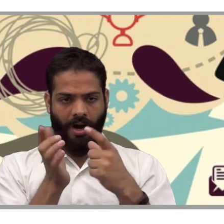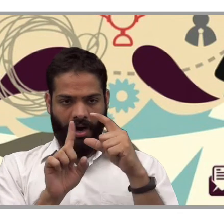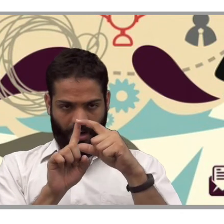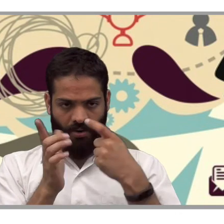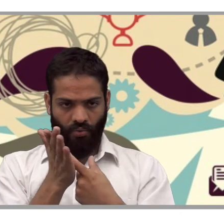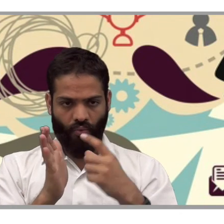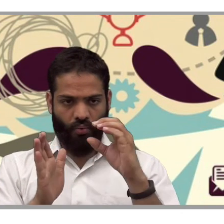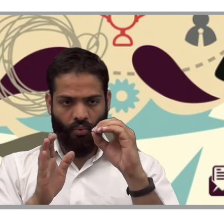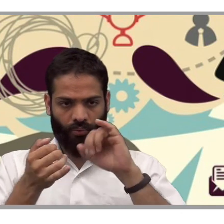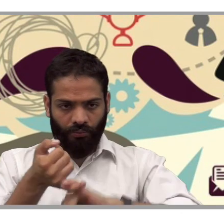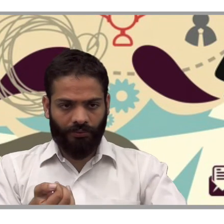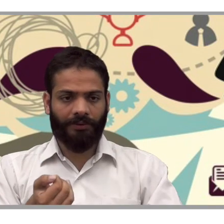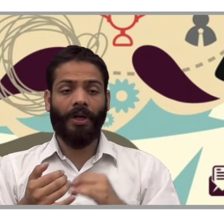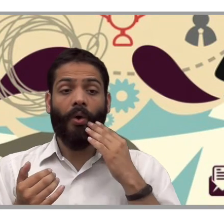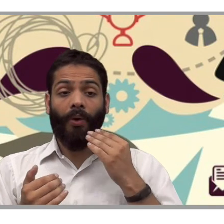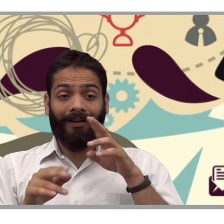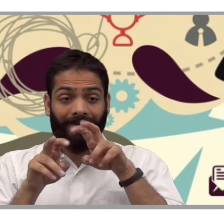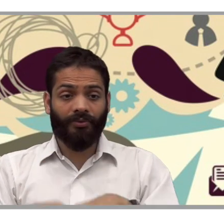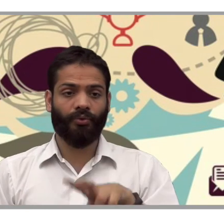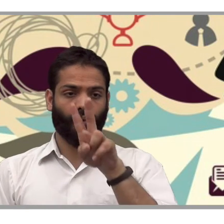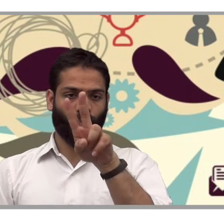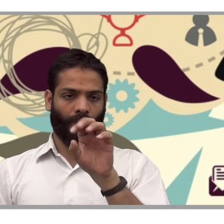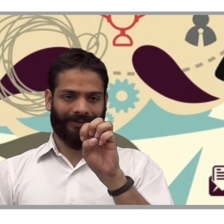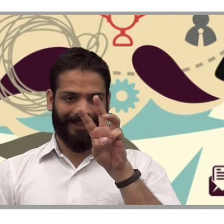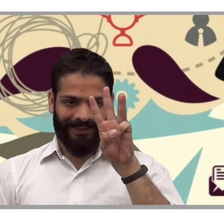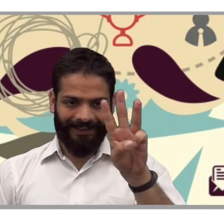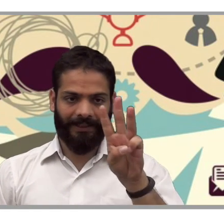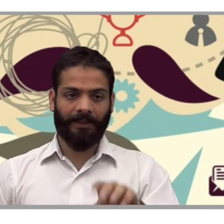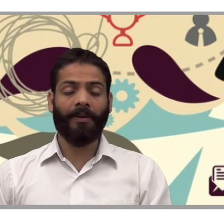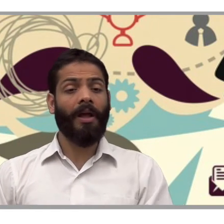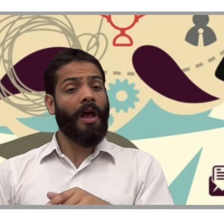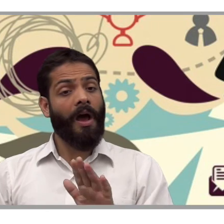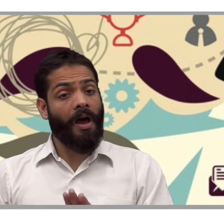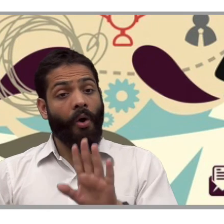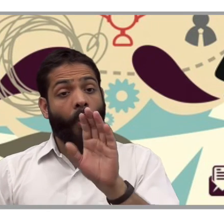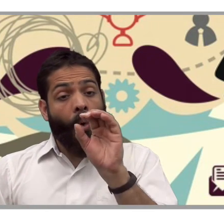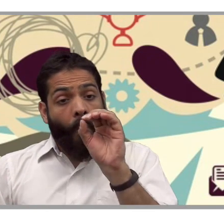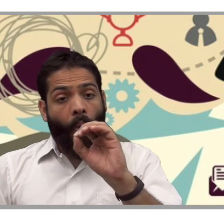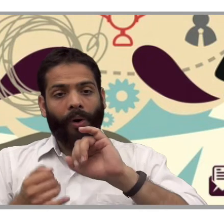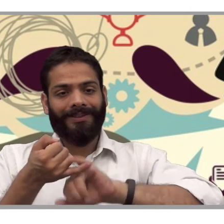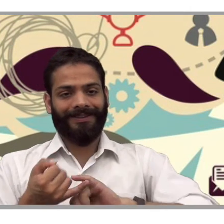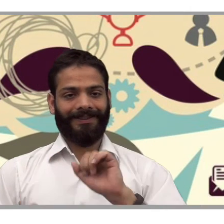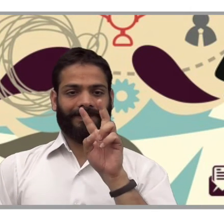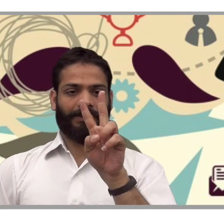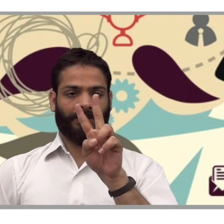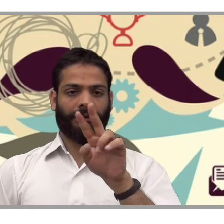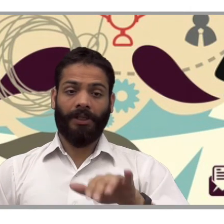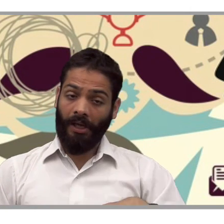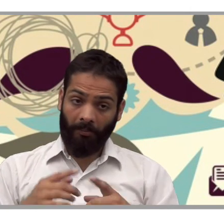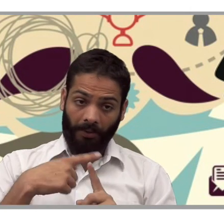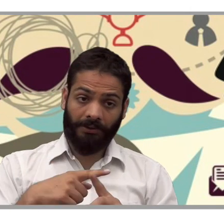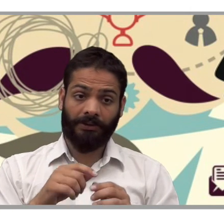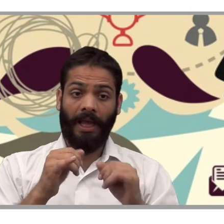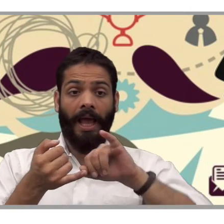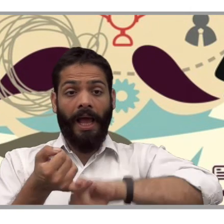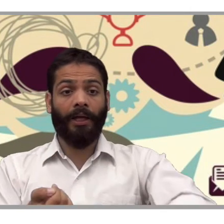The basic word order for Brazilian Sign Language is SVO. However, other permissible surface orders